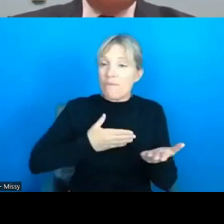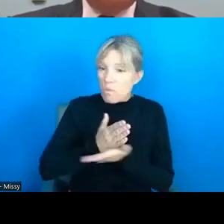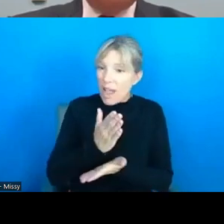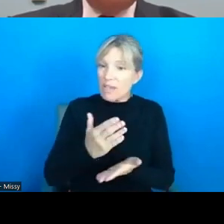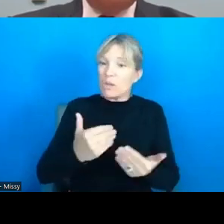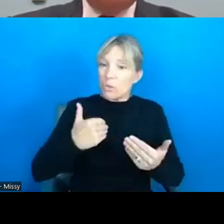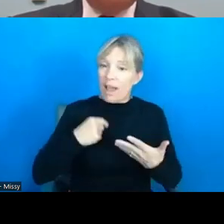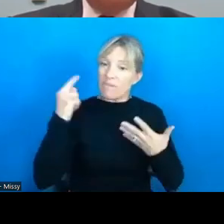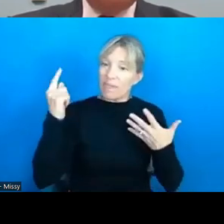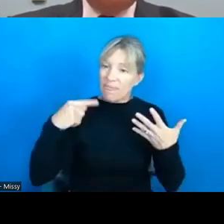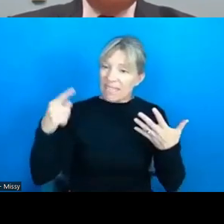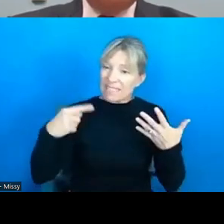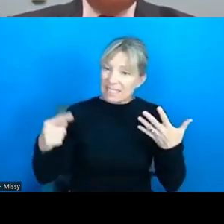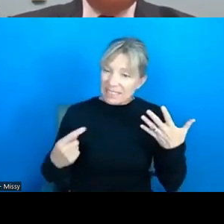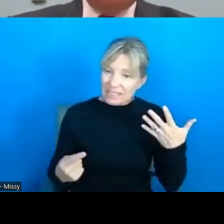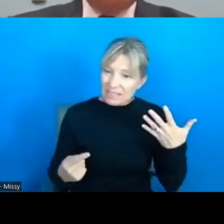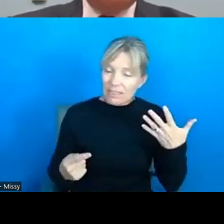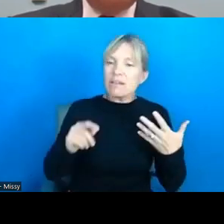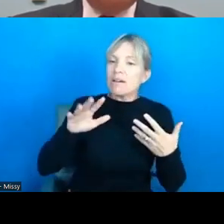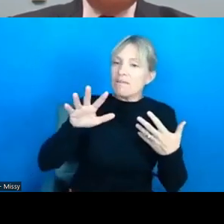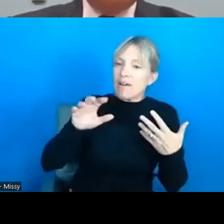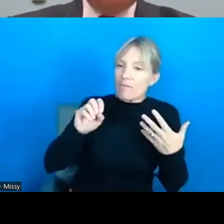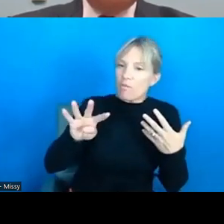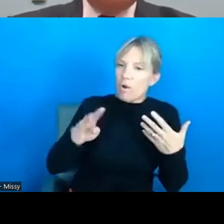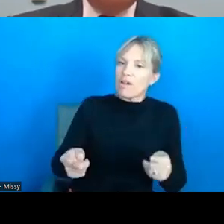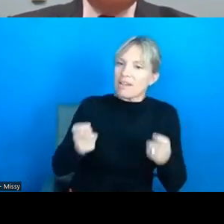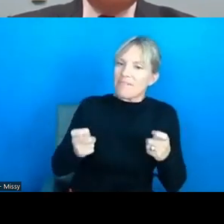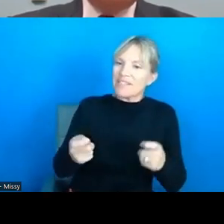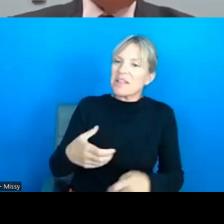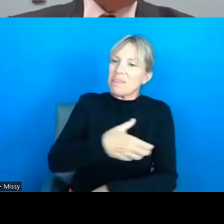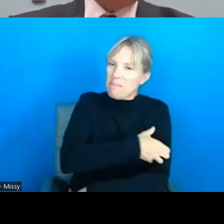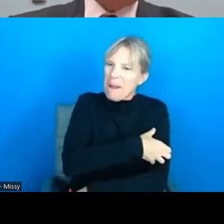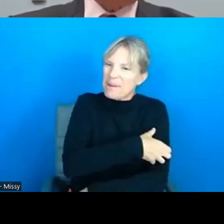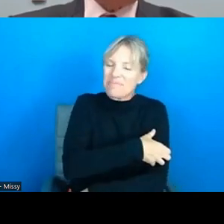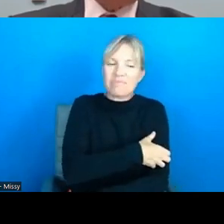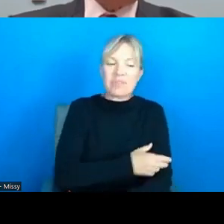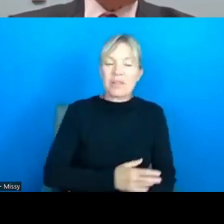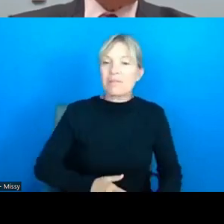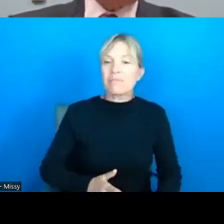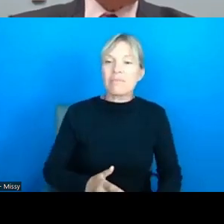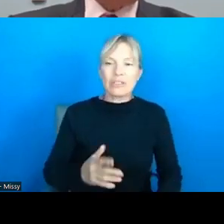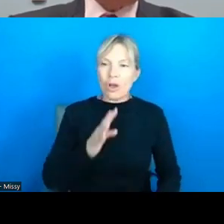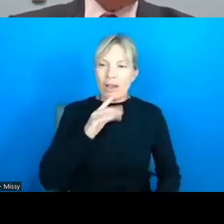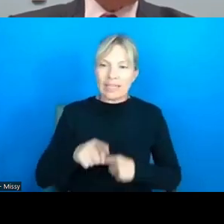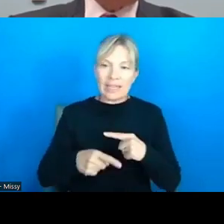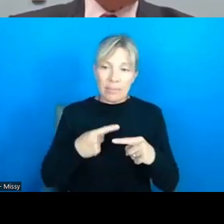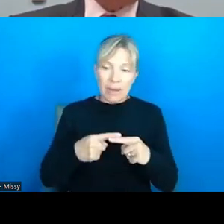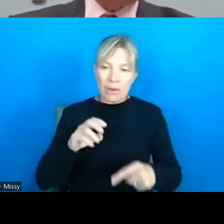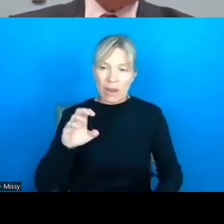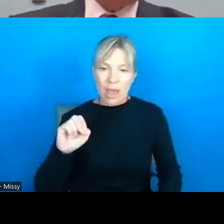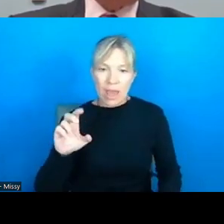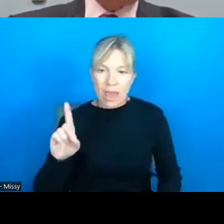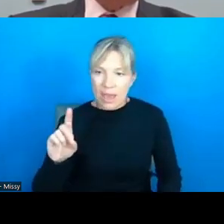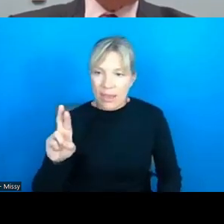have these things. And so 504 really did give us power. And back to Ed Roberts, he